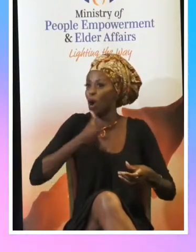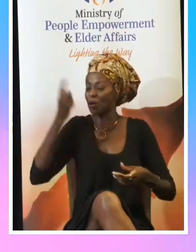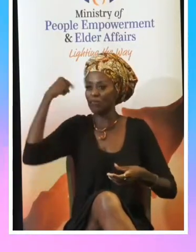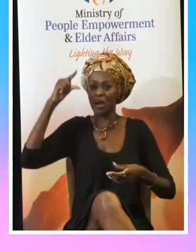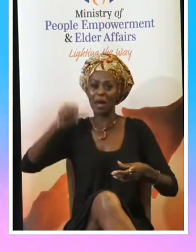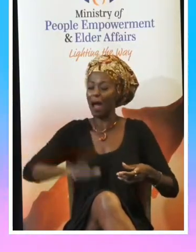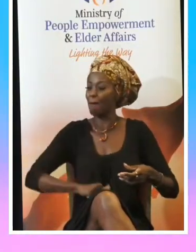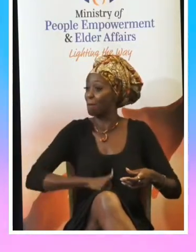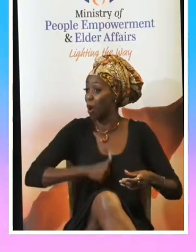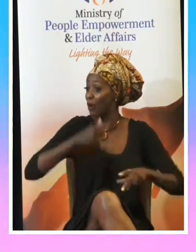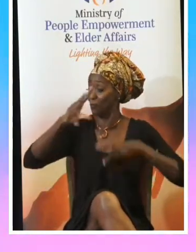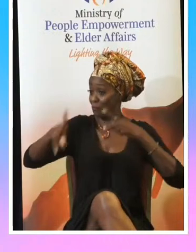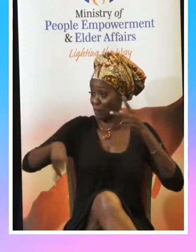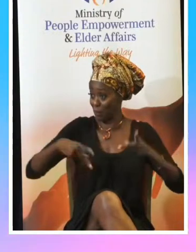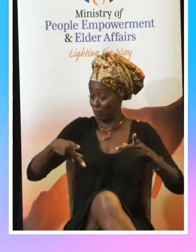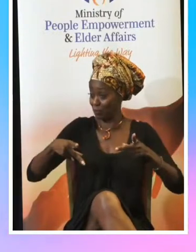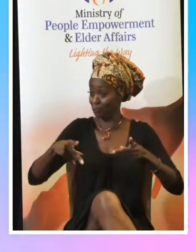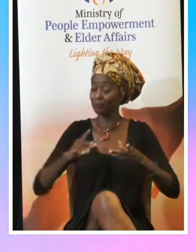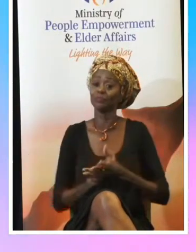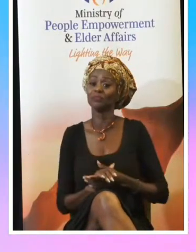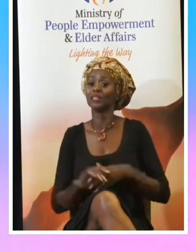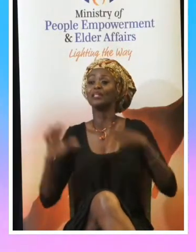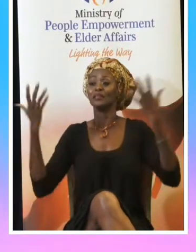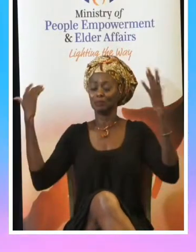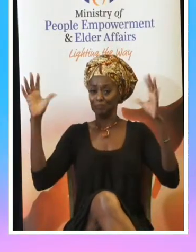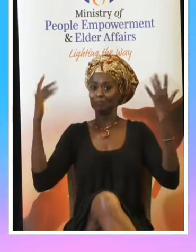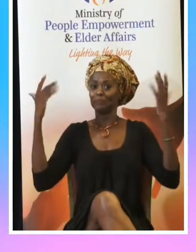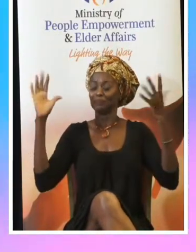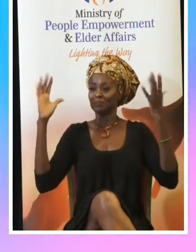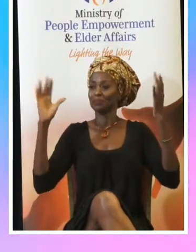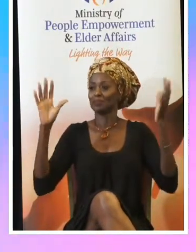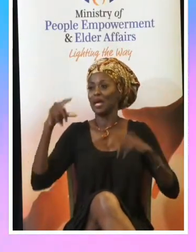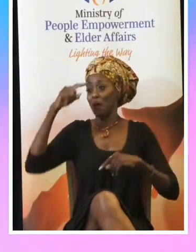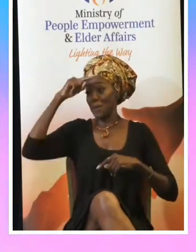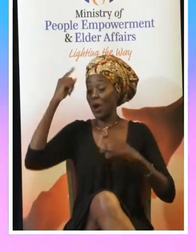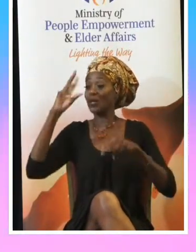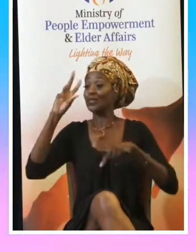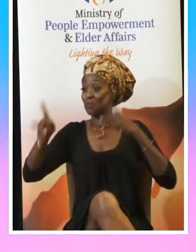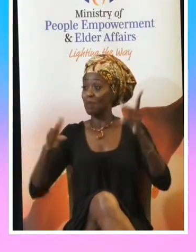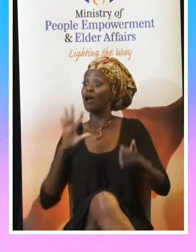because the people are now talking about it. The people want it.